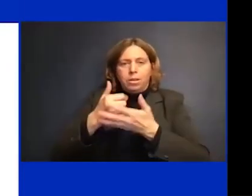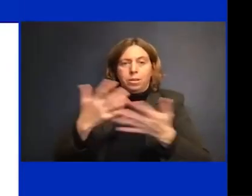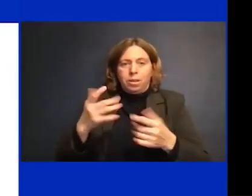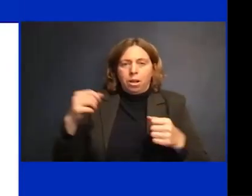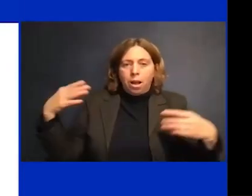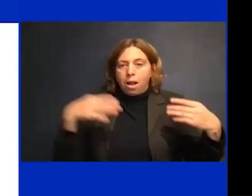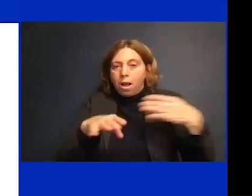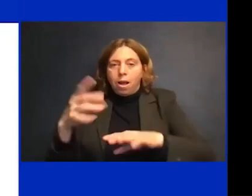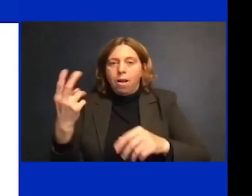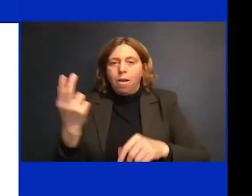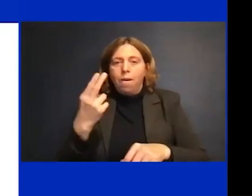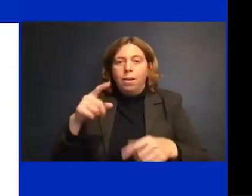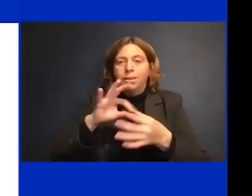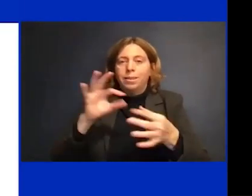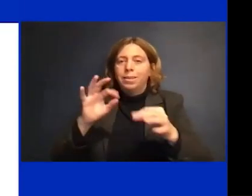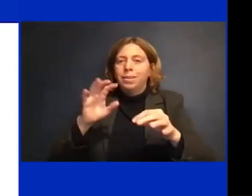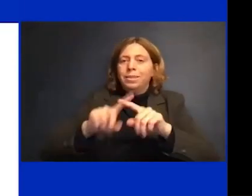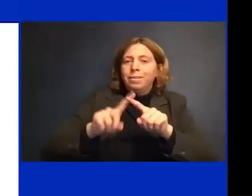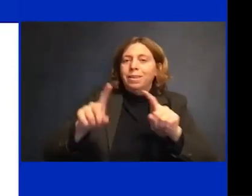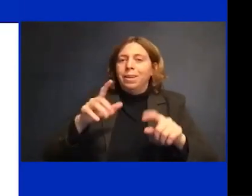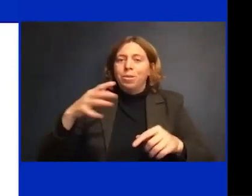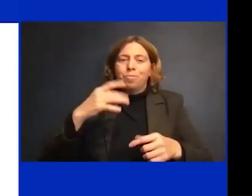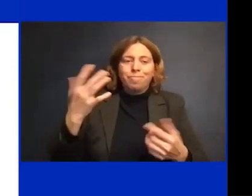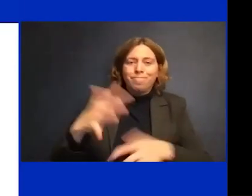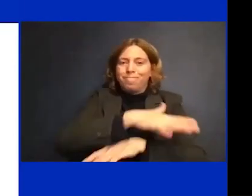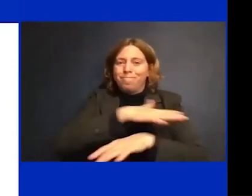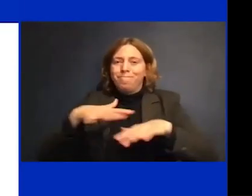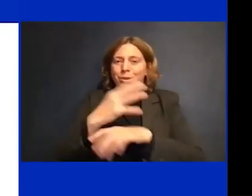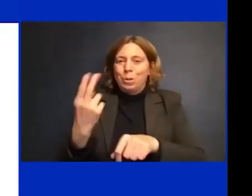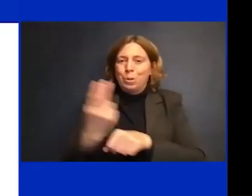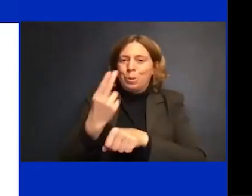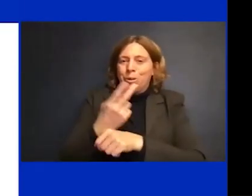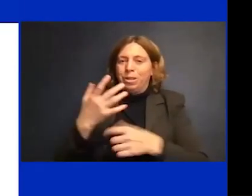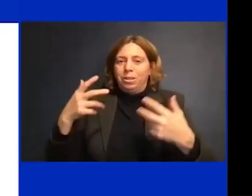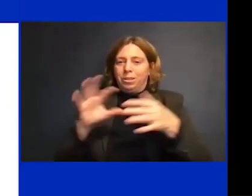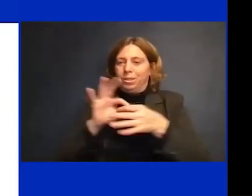and significantly enhance the spatial experience of the terminal.